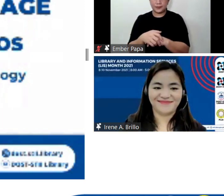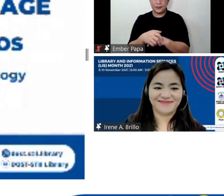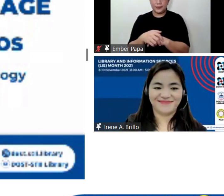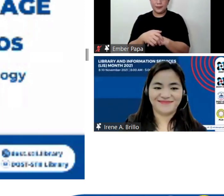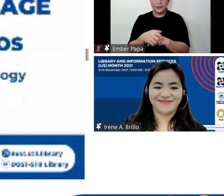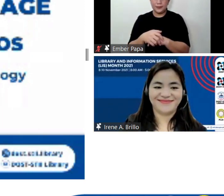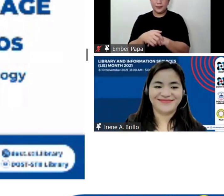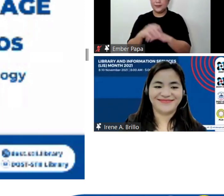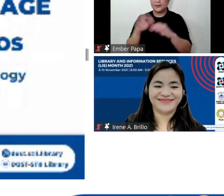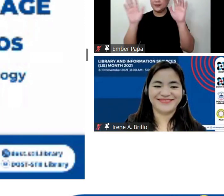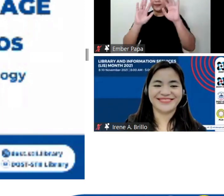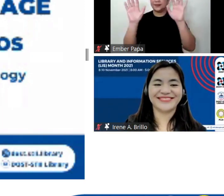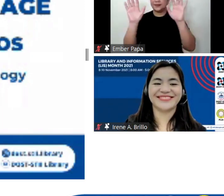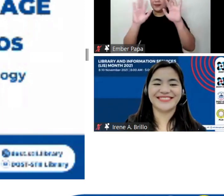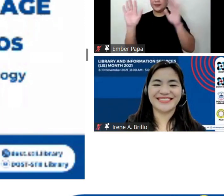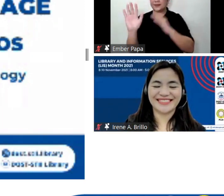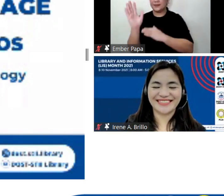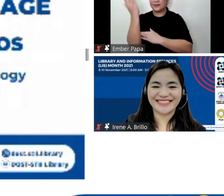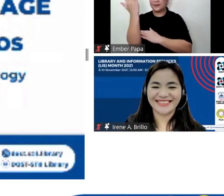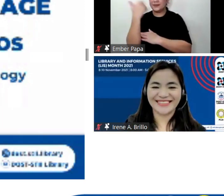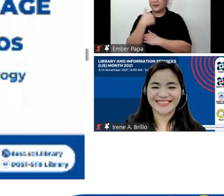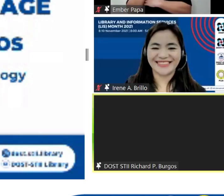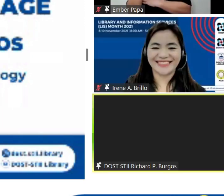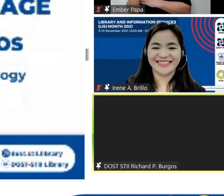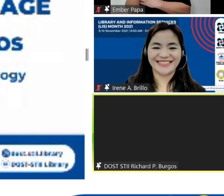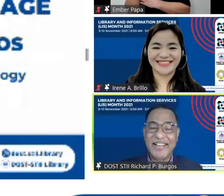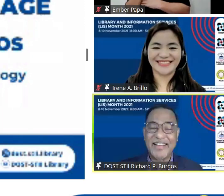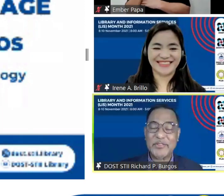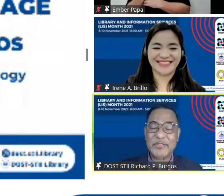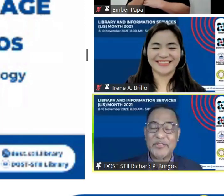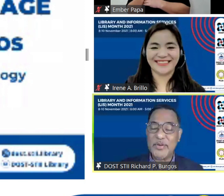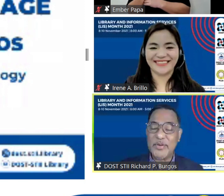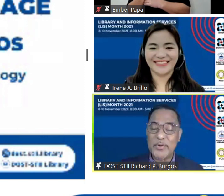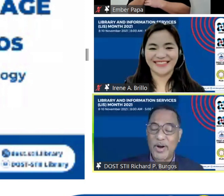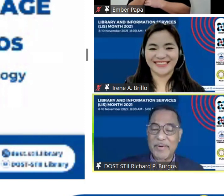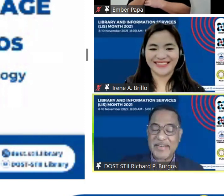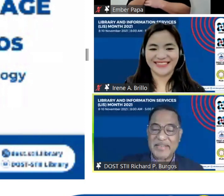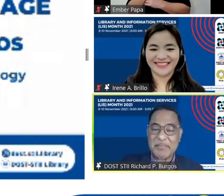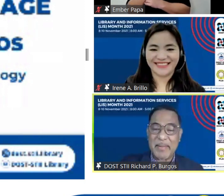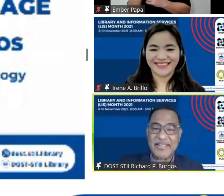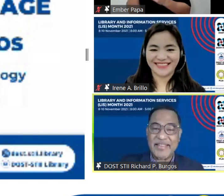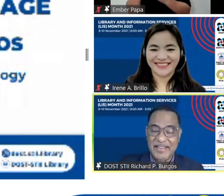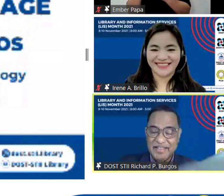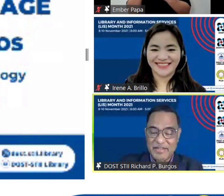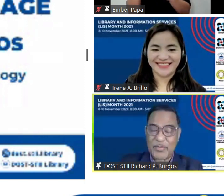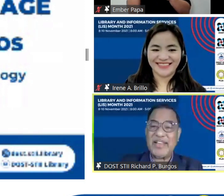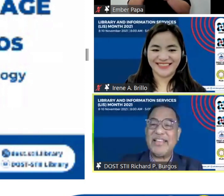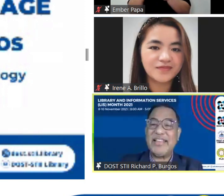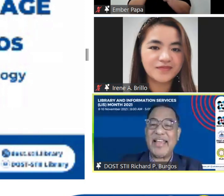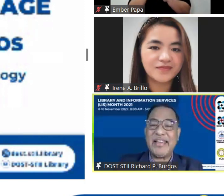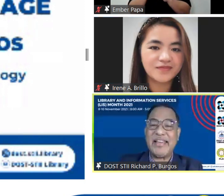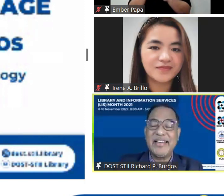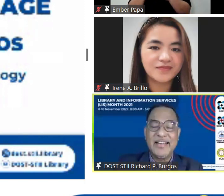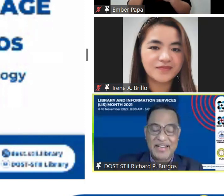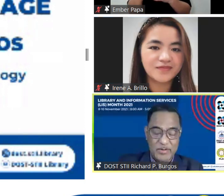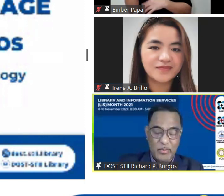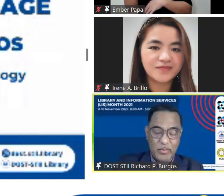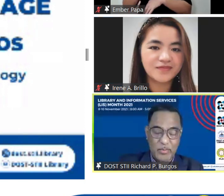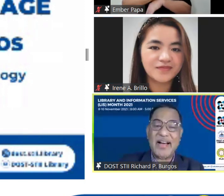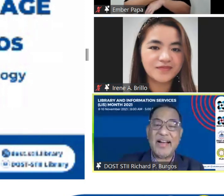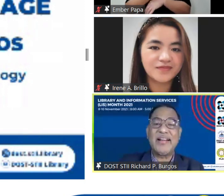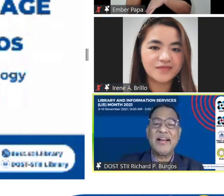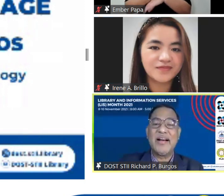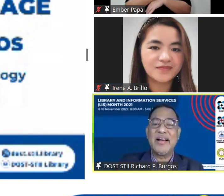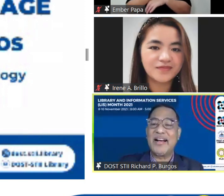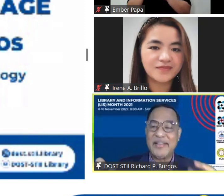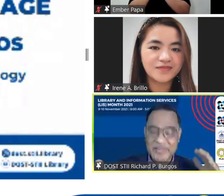Hi, good morning. Thank you, Irene. And to all of you who are participating in this 3-day